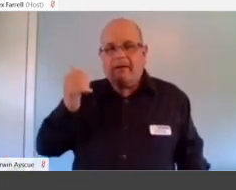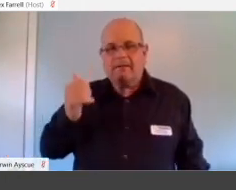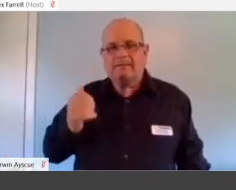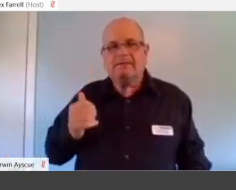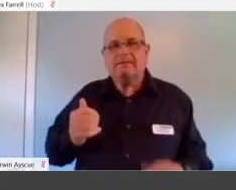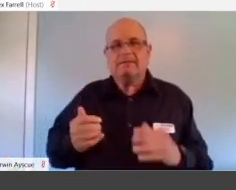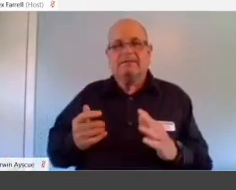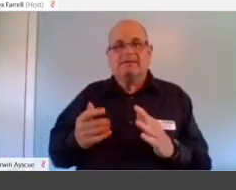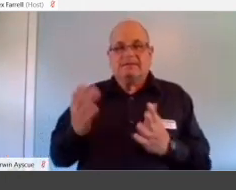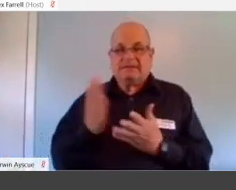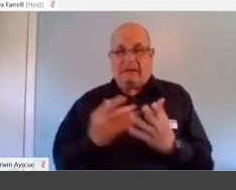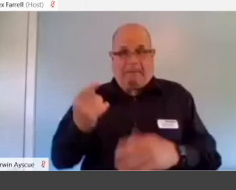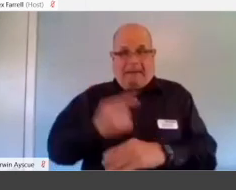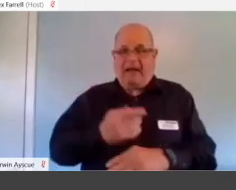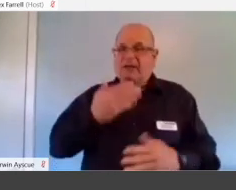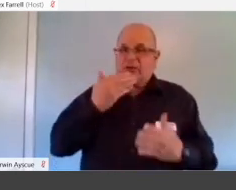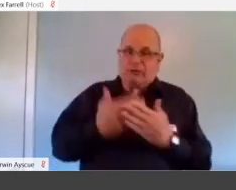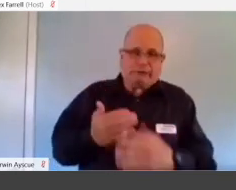those are really good days.